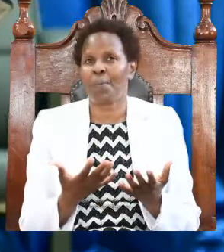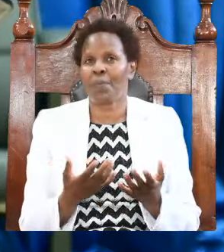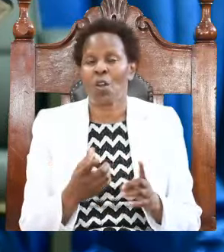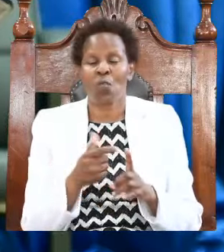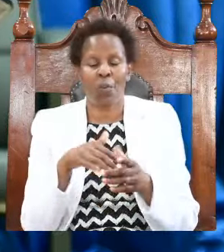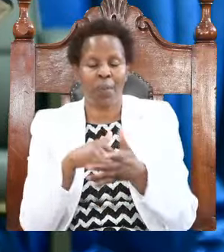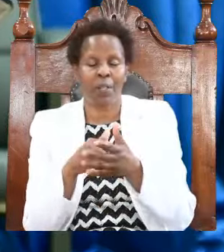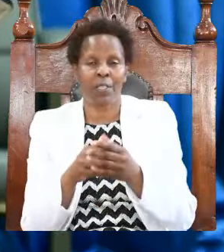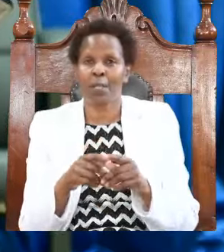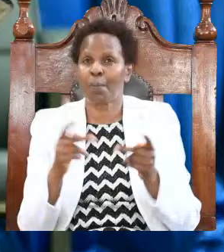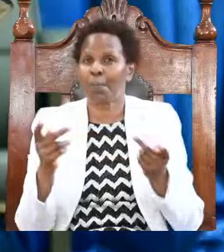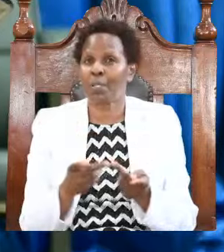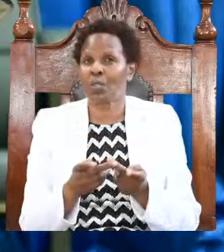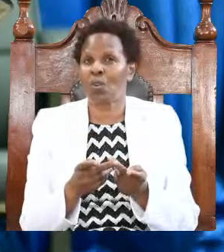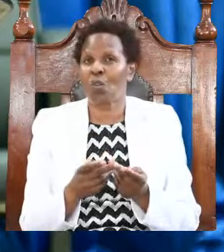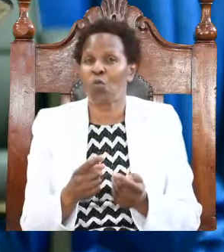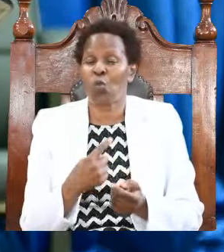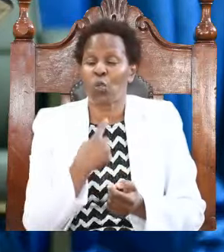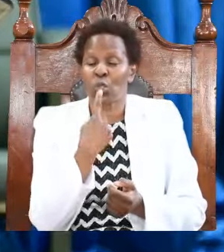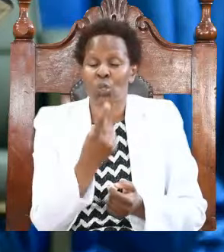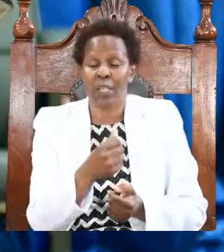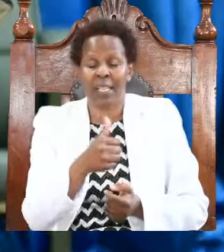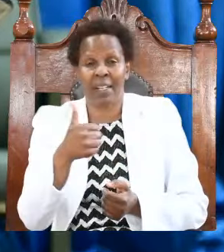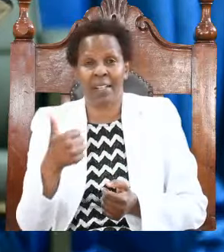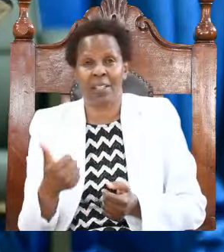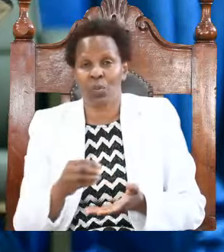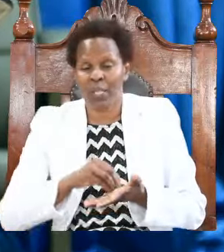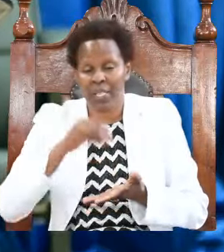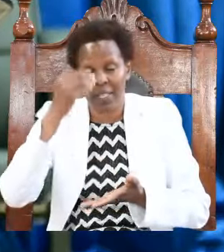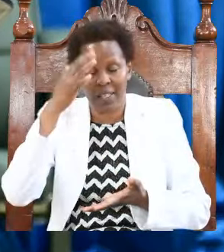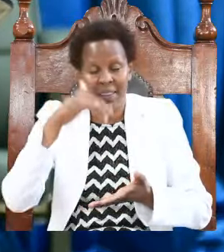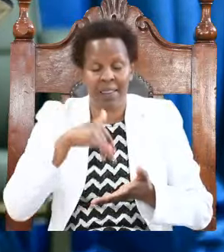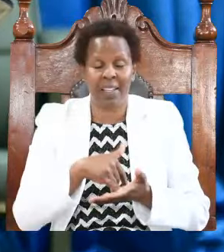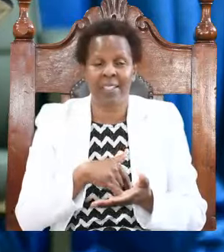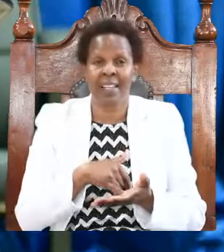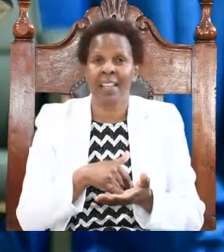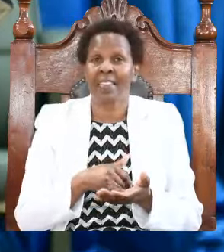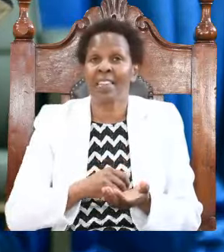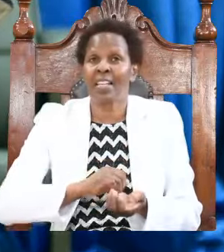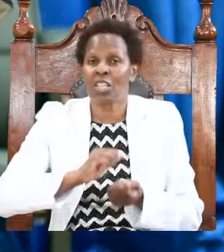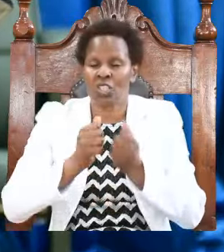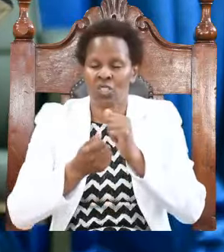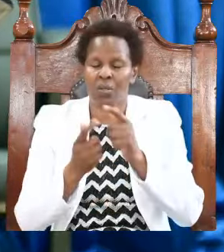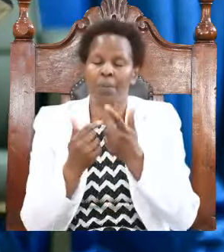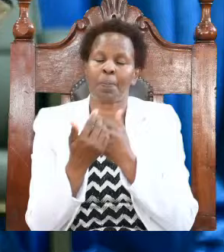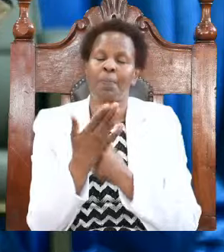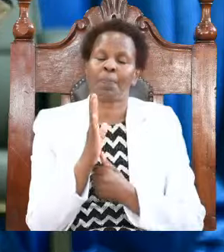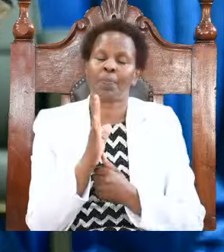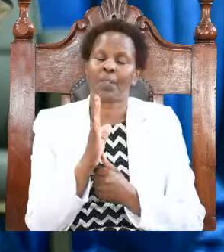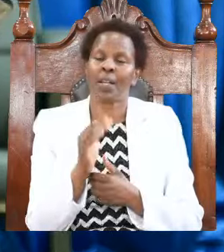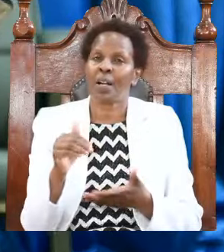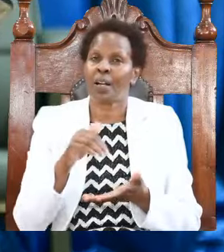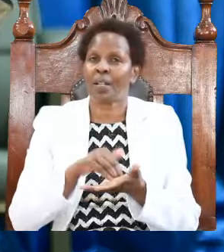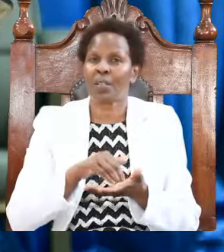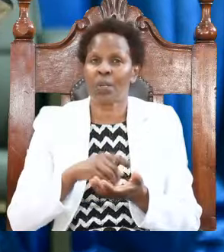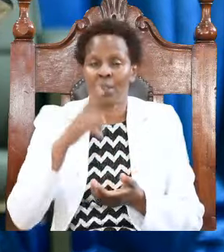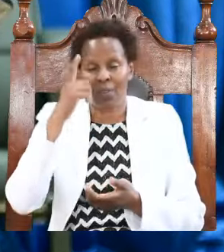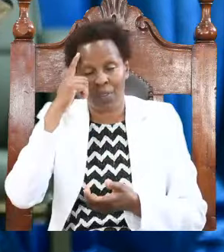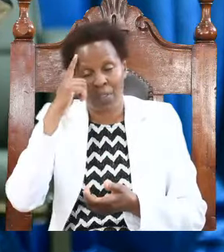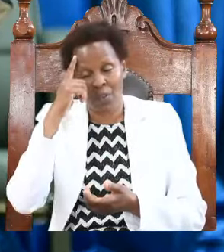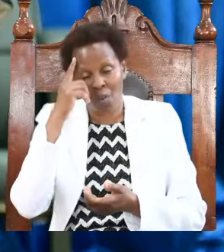of instruction that they get to learn, that somehow they turn to God. When we also think